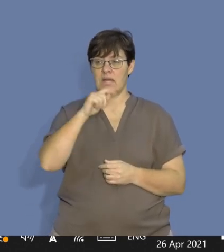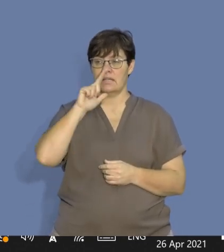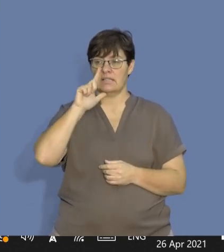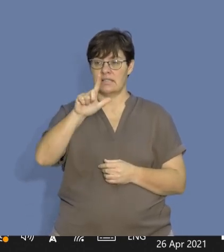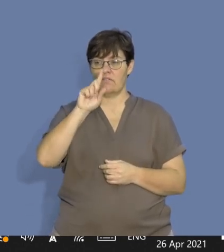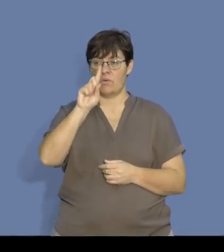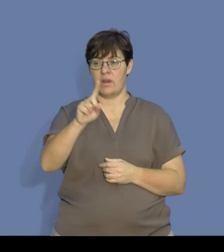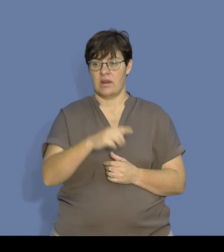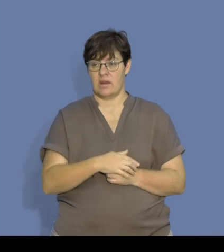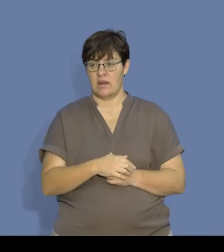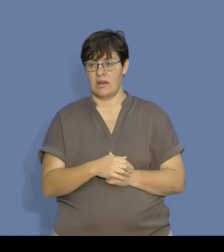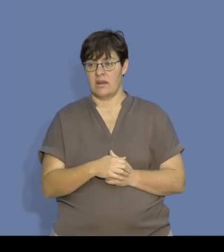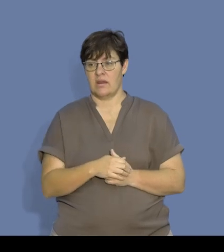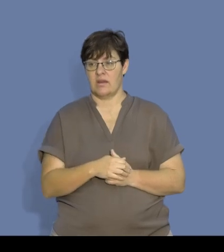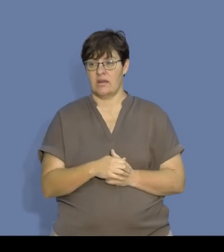3,71.